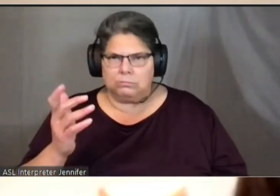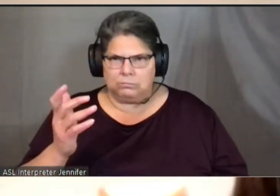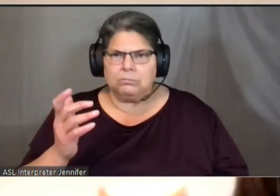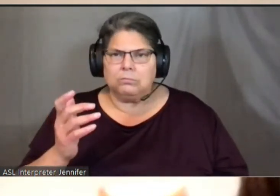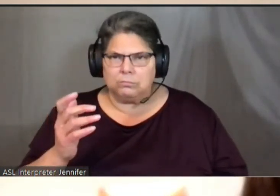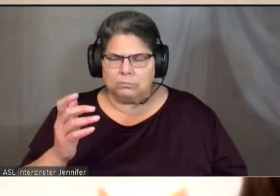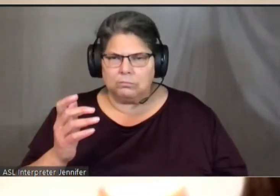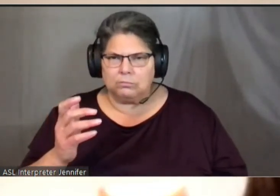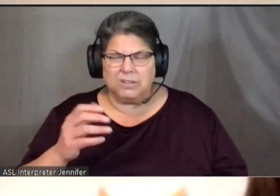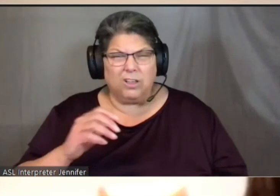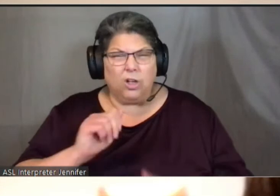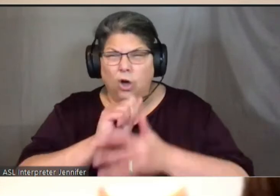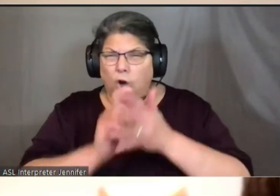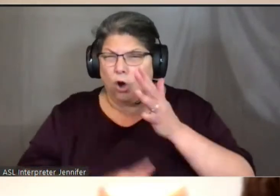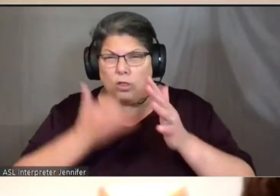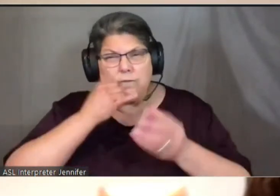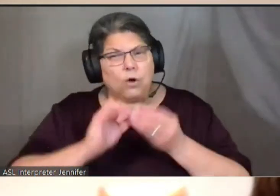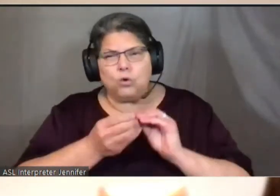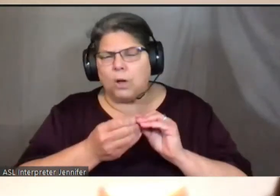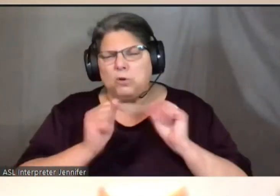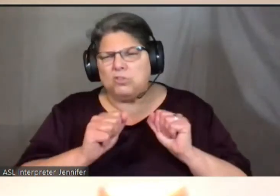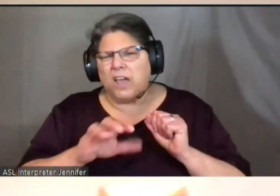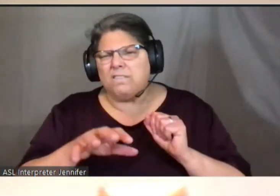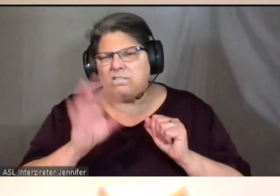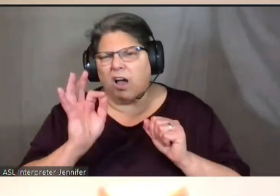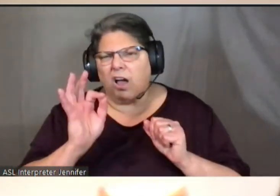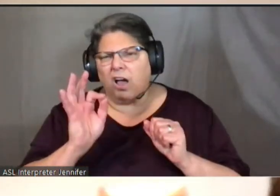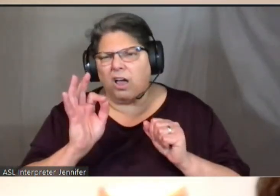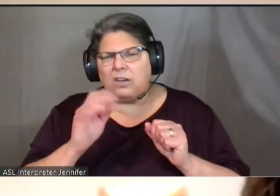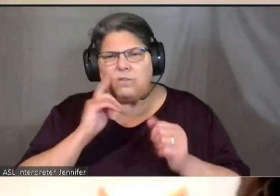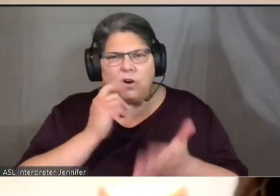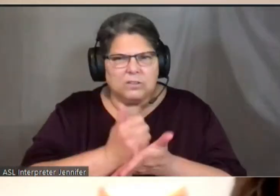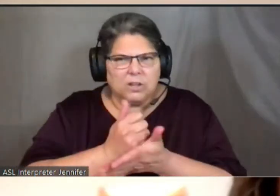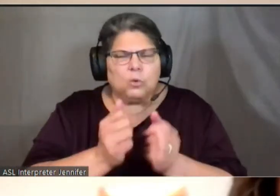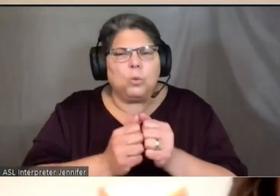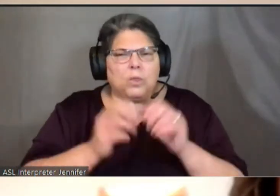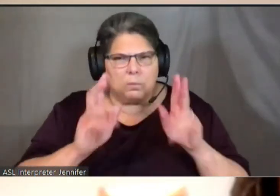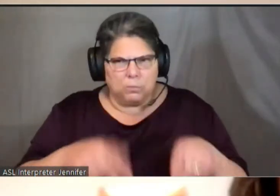phone numbers are all available for assistance with a person to make